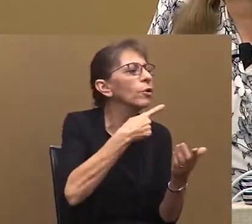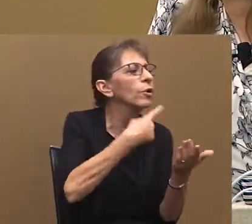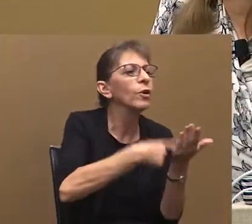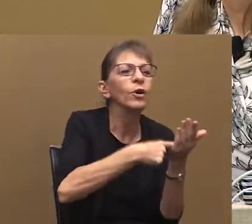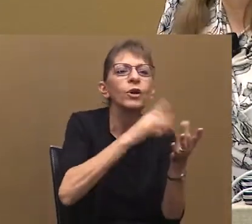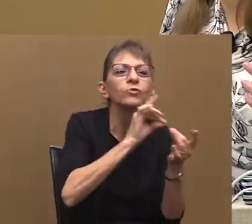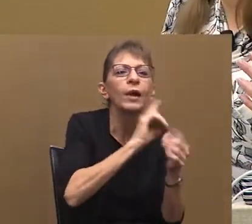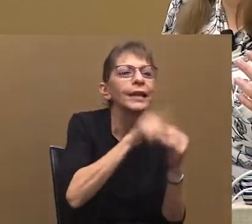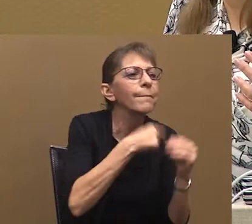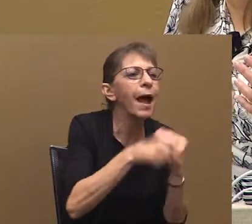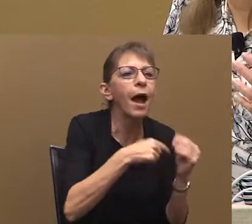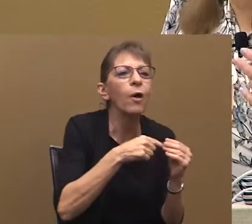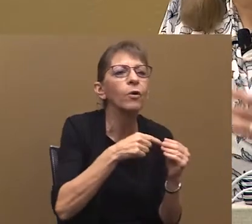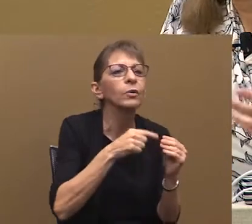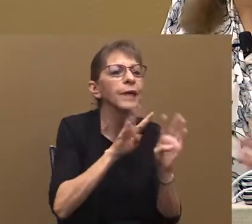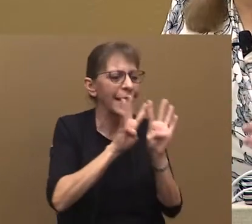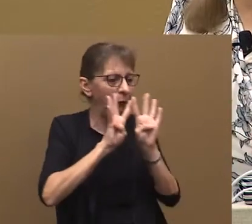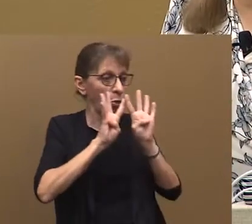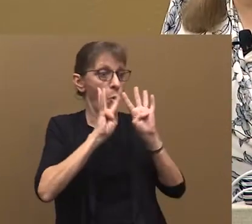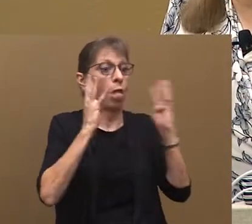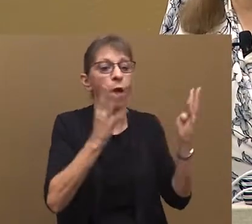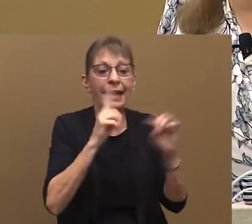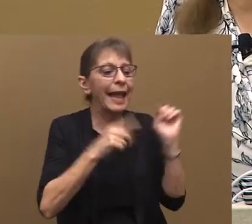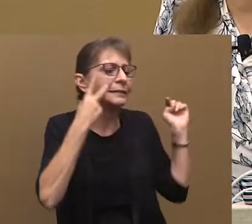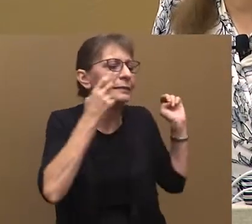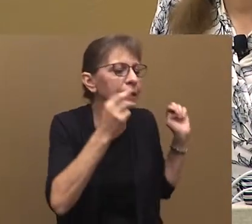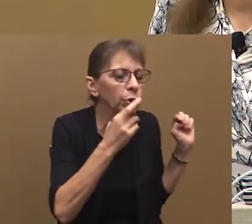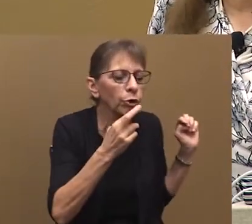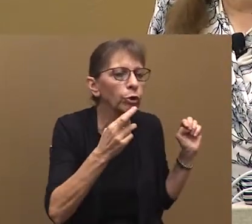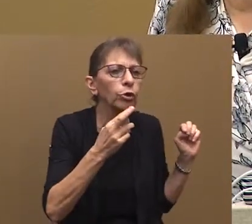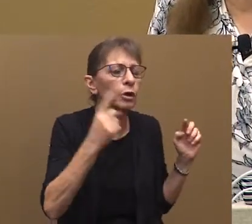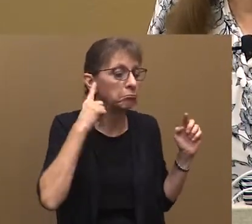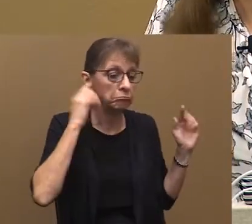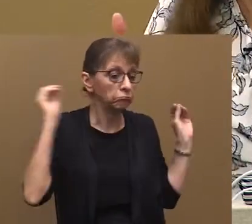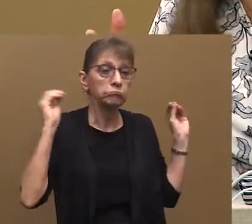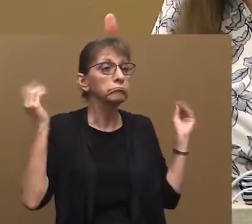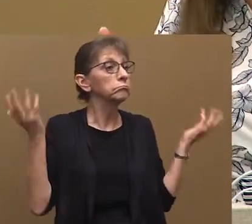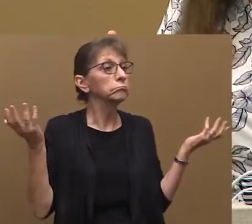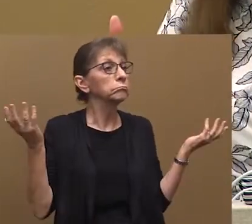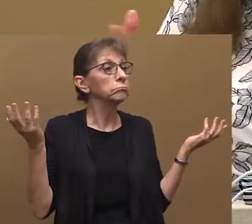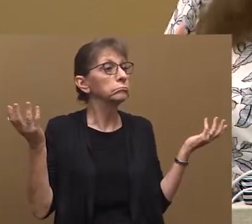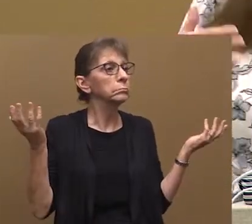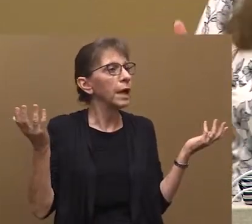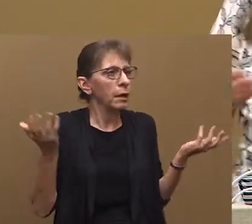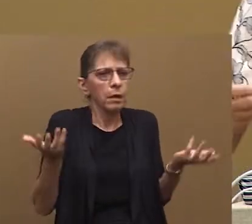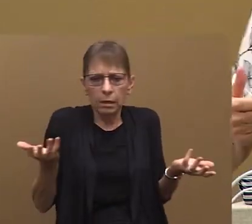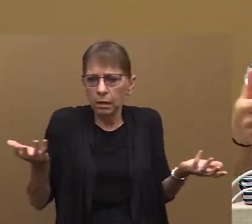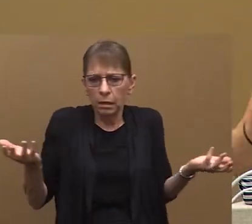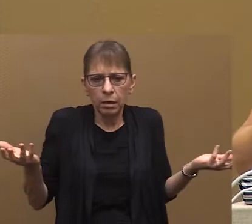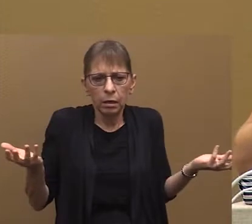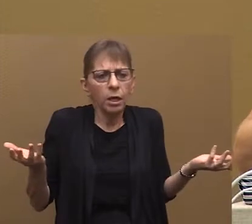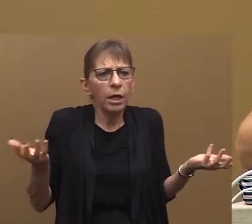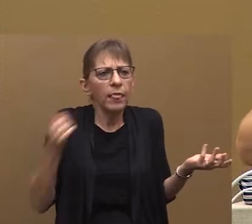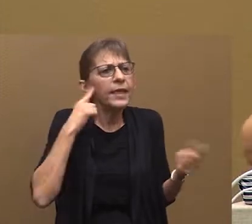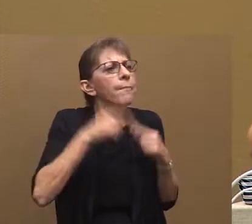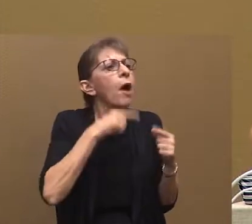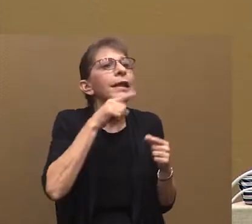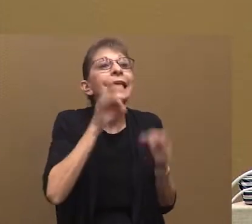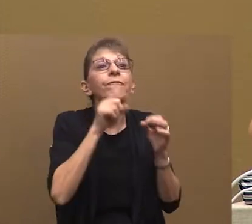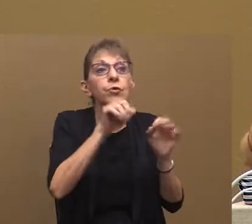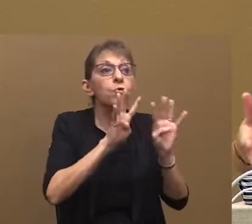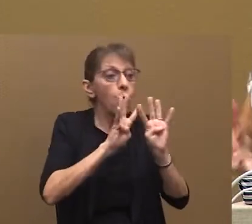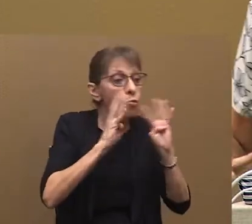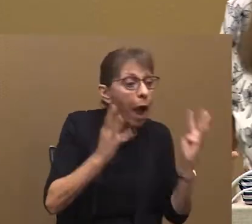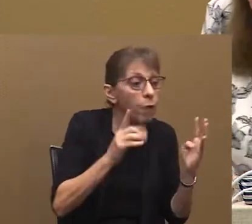the people saying to that old lady that fell on the ice. And you can think about, what would you be saying to her?